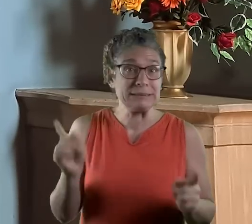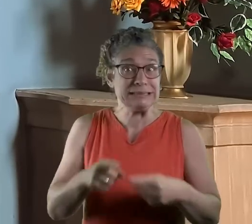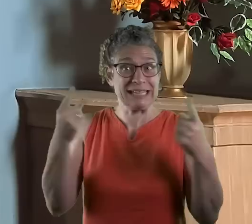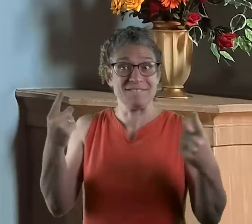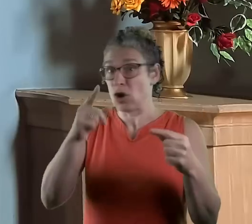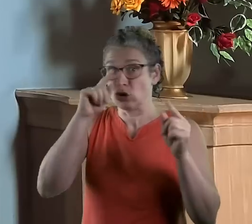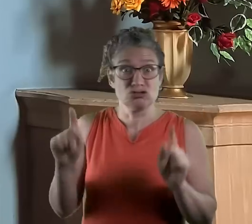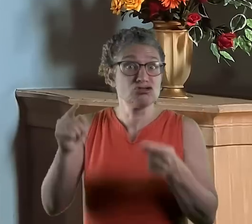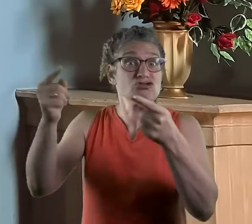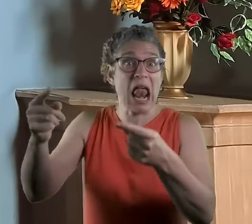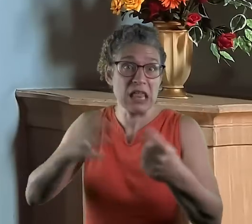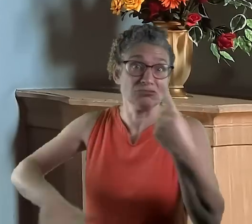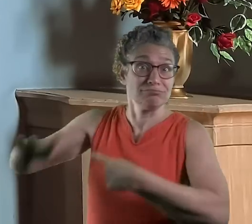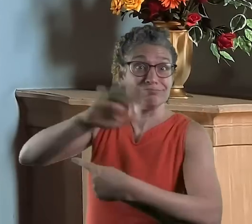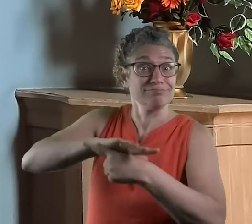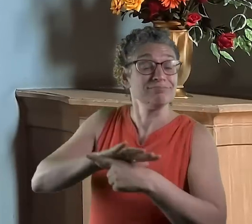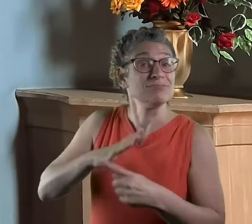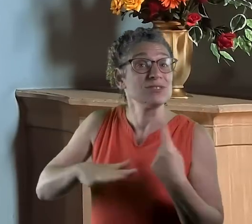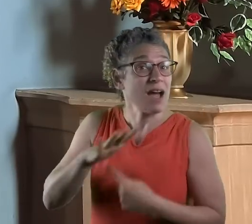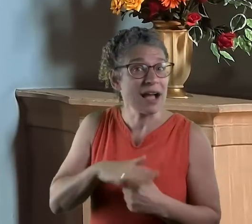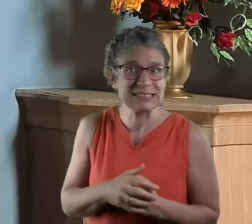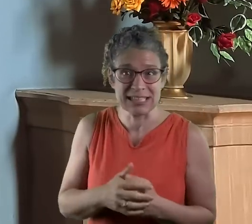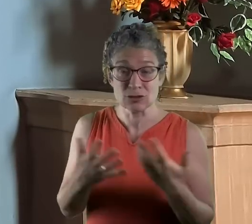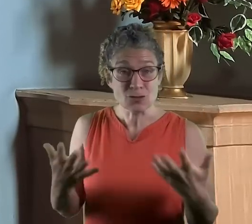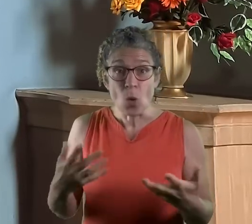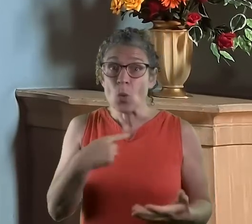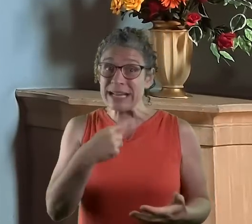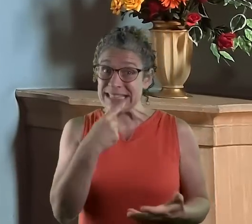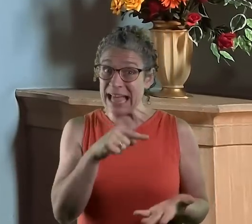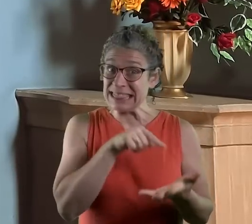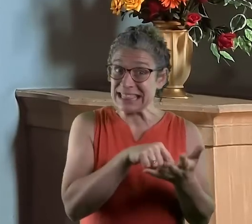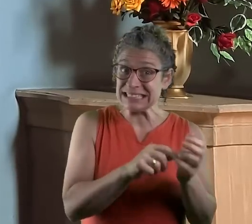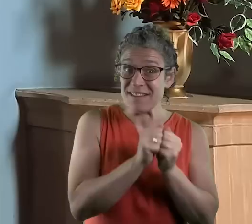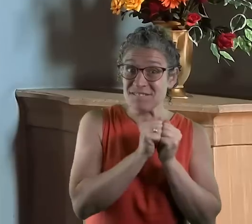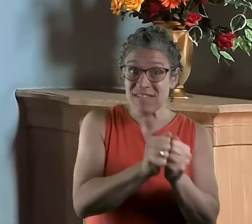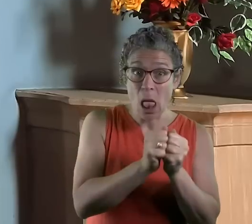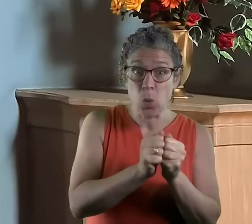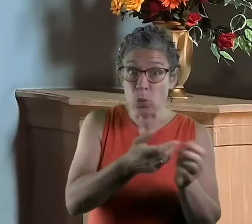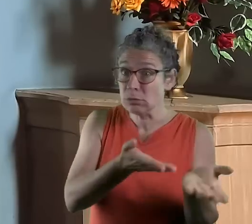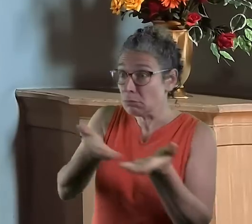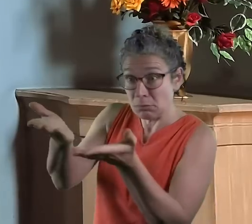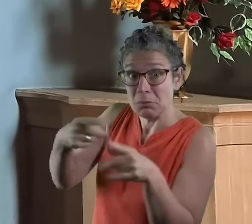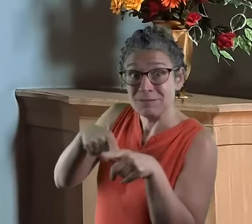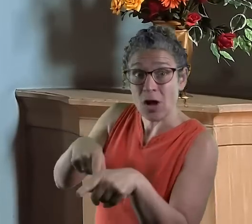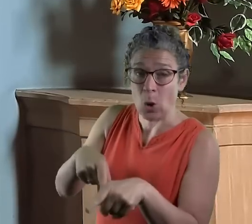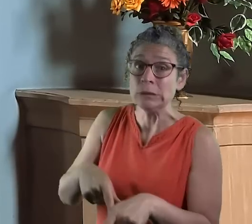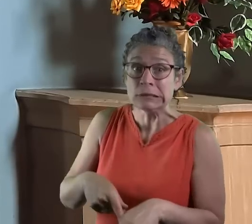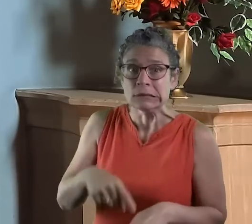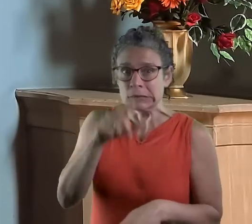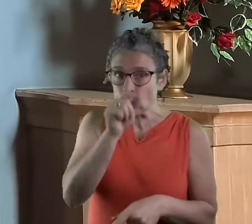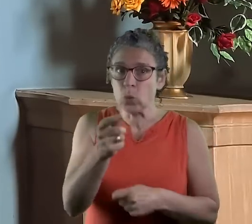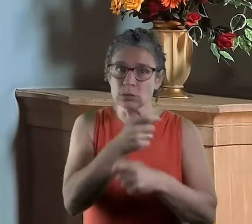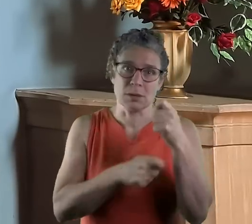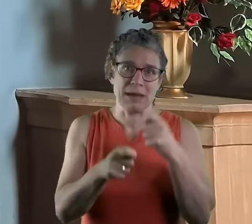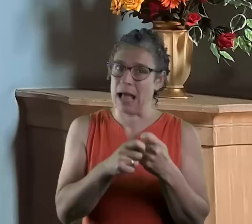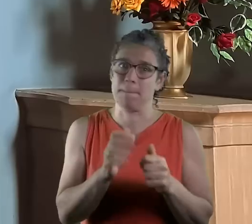in ways that challenge the wider societal norms. So suggesting that these values perhaps be adopted by others can make us